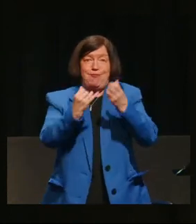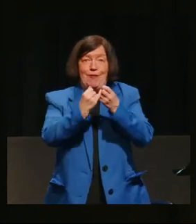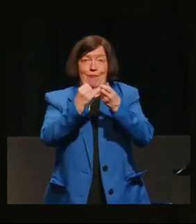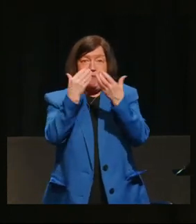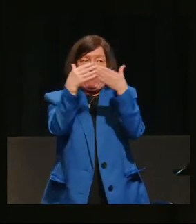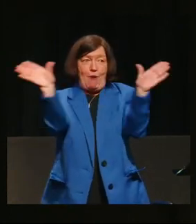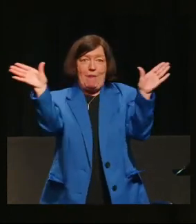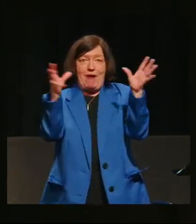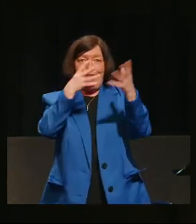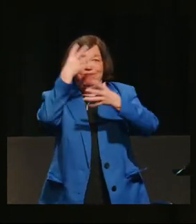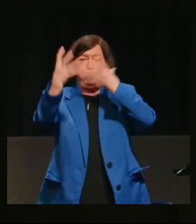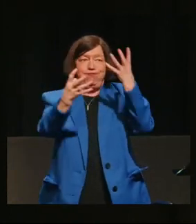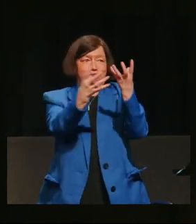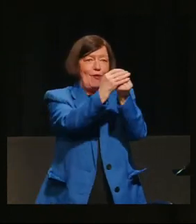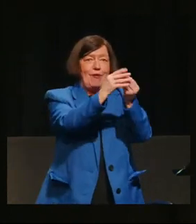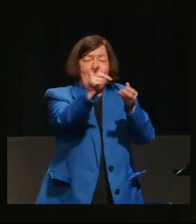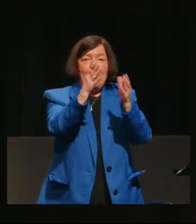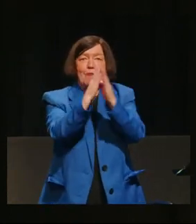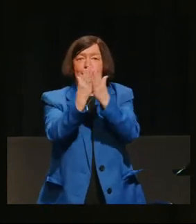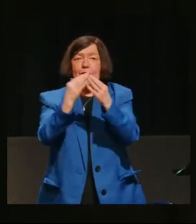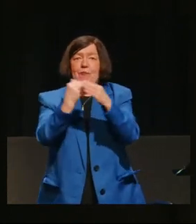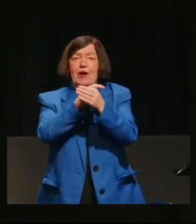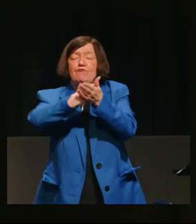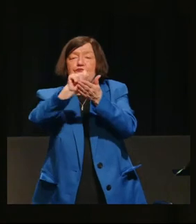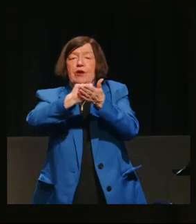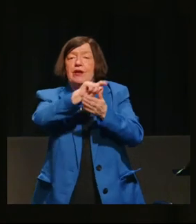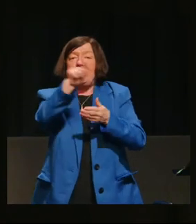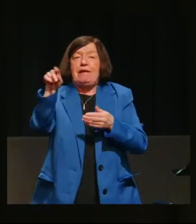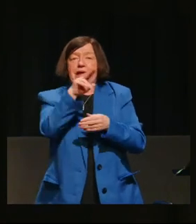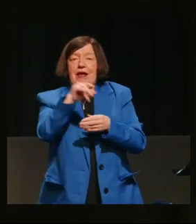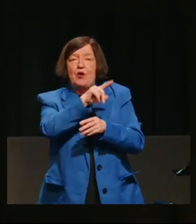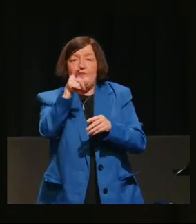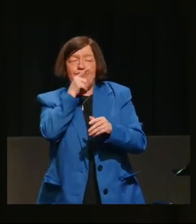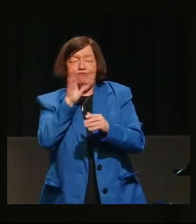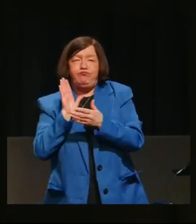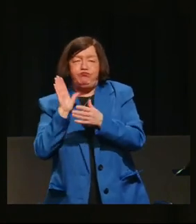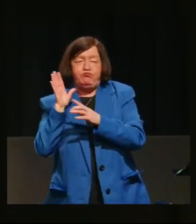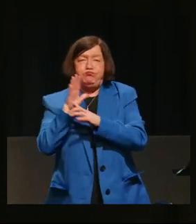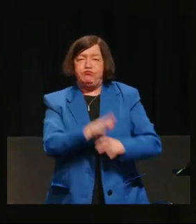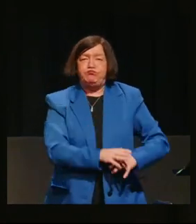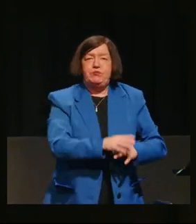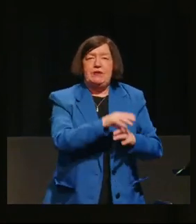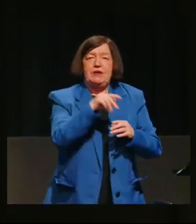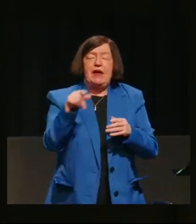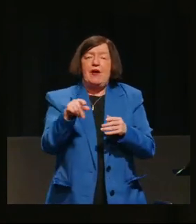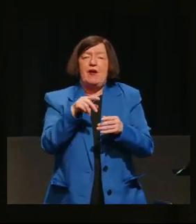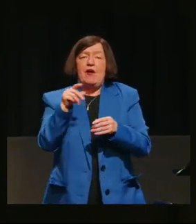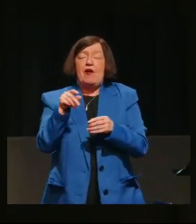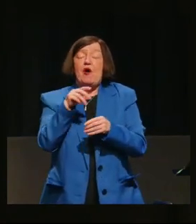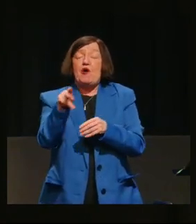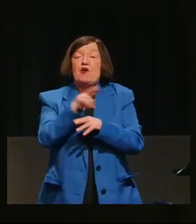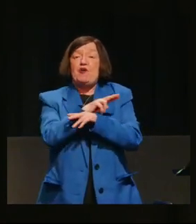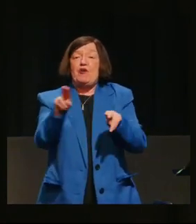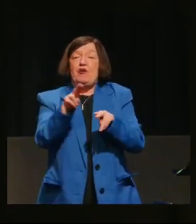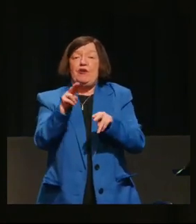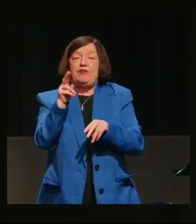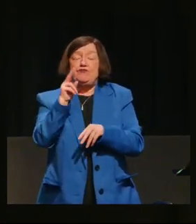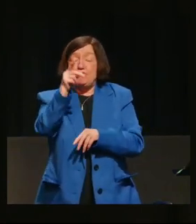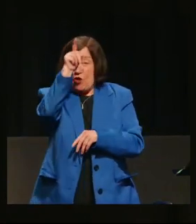bonfires, along with other books by authors who the Nazis condemned as degenerate or